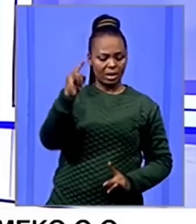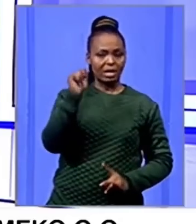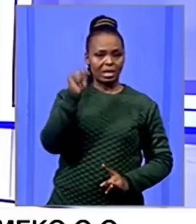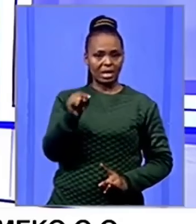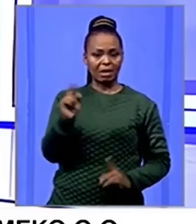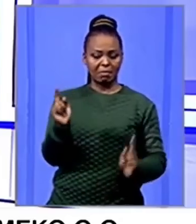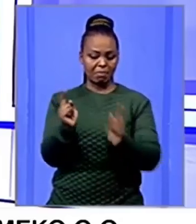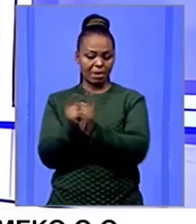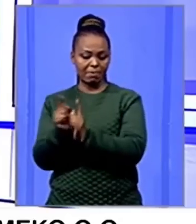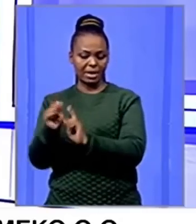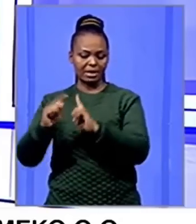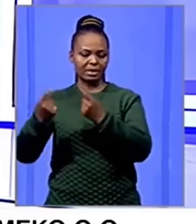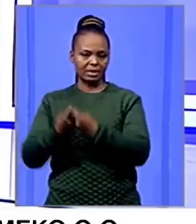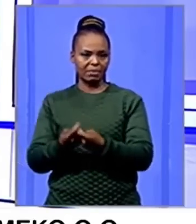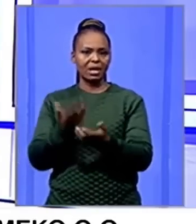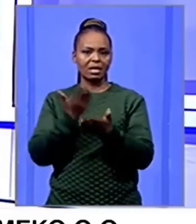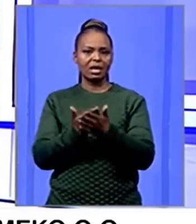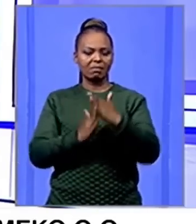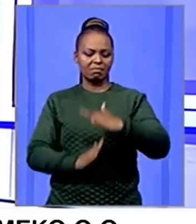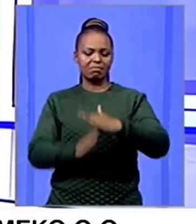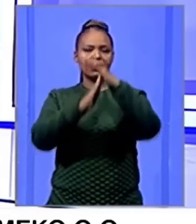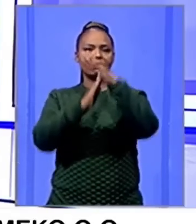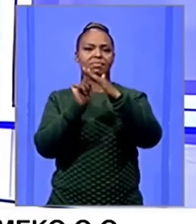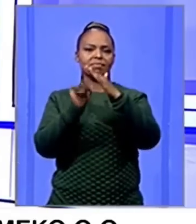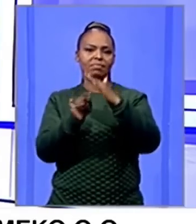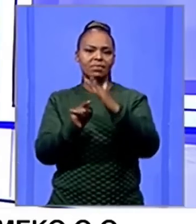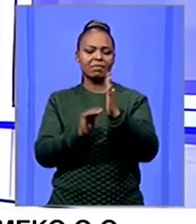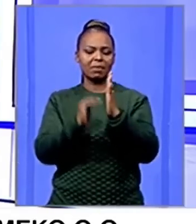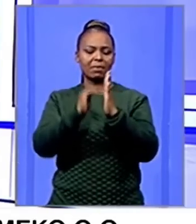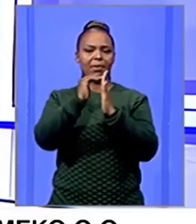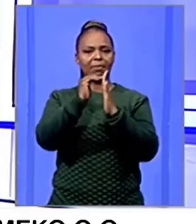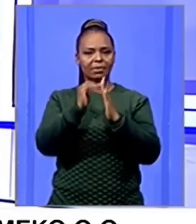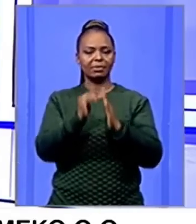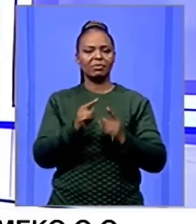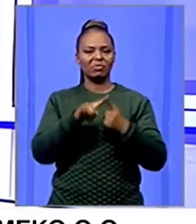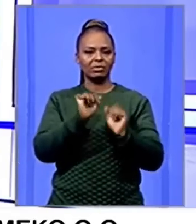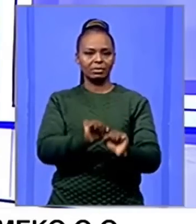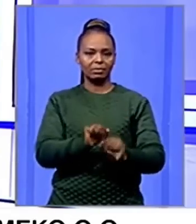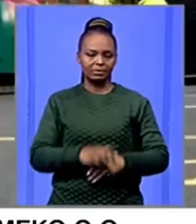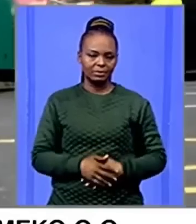wa madibogo e ka ba baya mo maemong a botoka mo tournamenteng e.